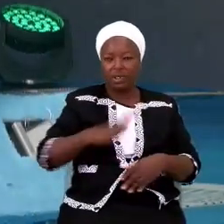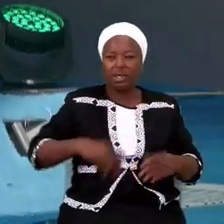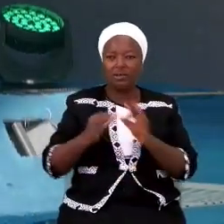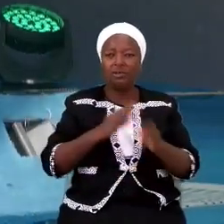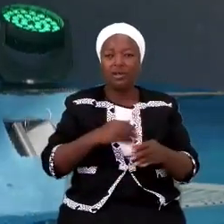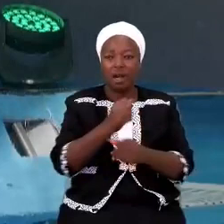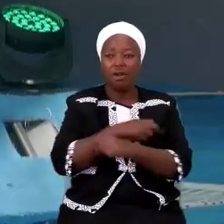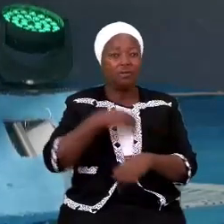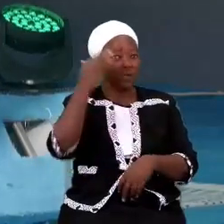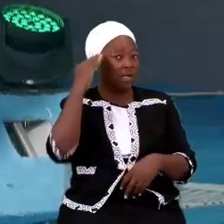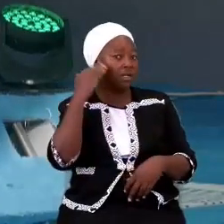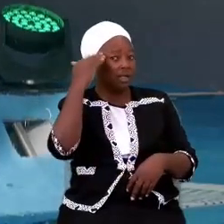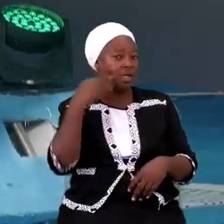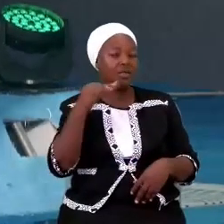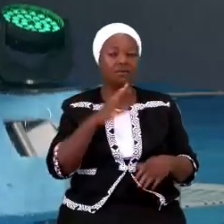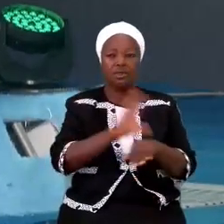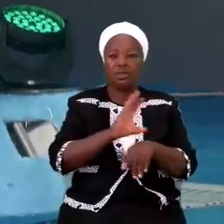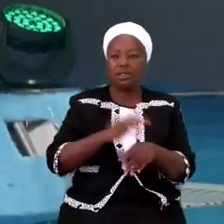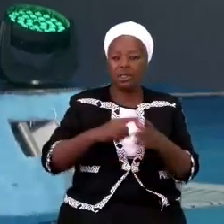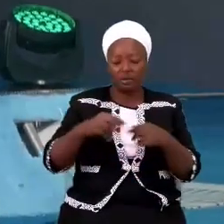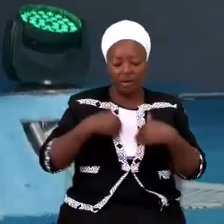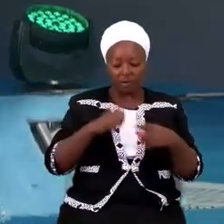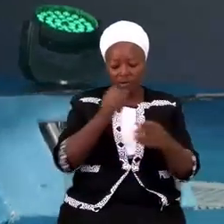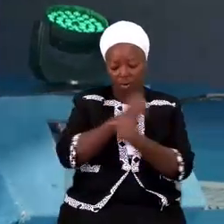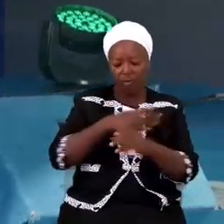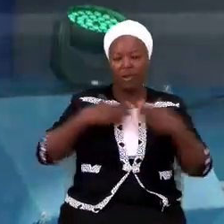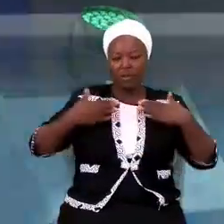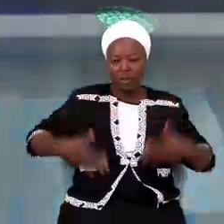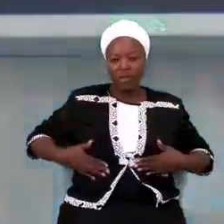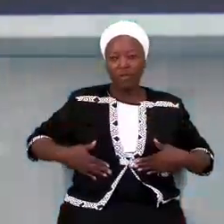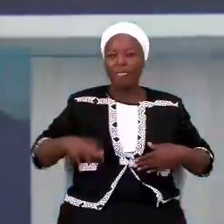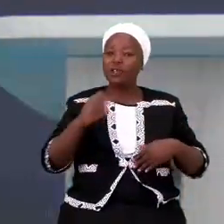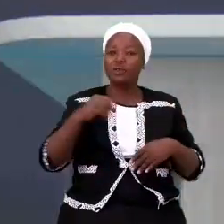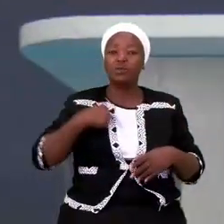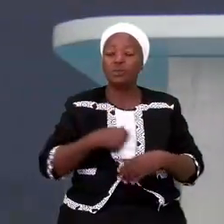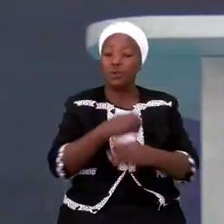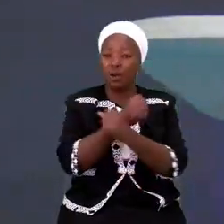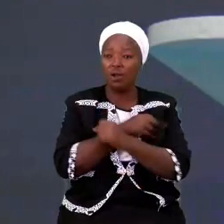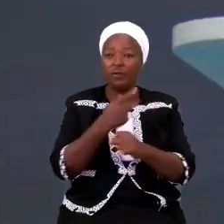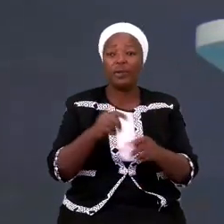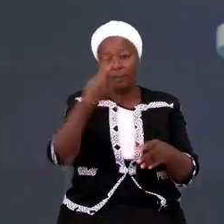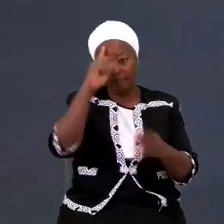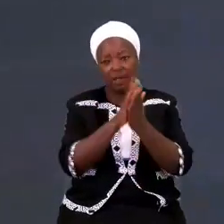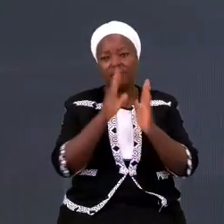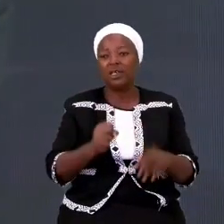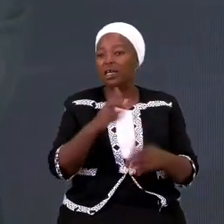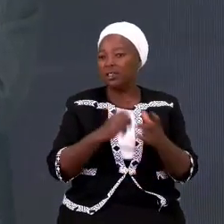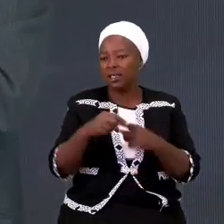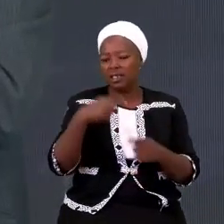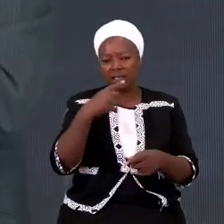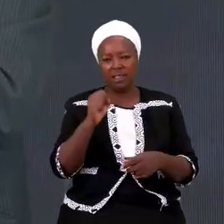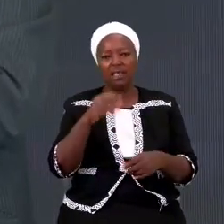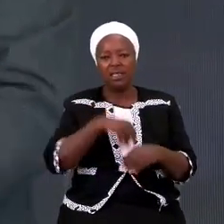the believers. He said, a new commandment I give unto you, that ye love